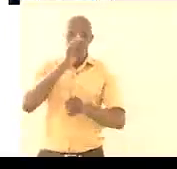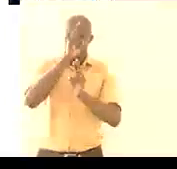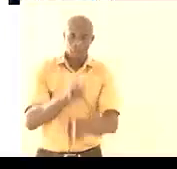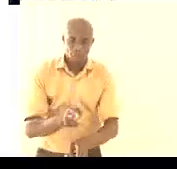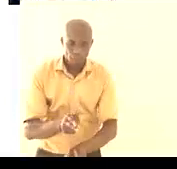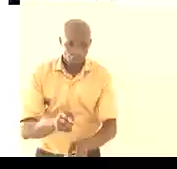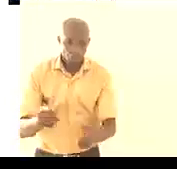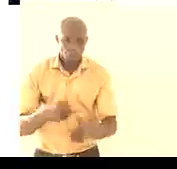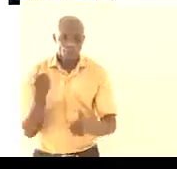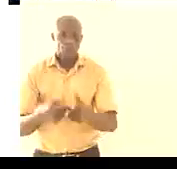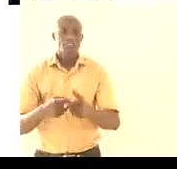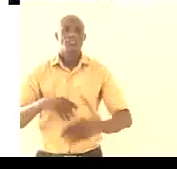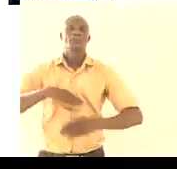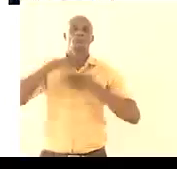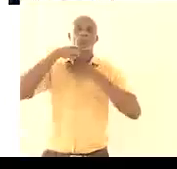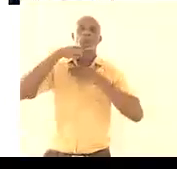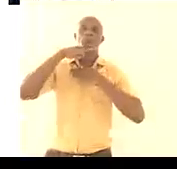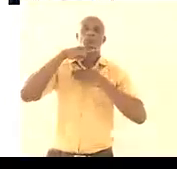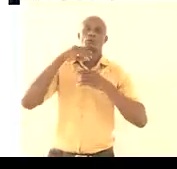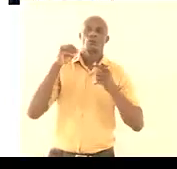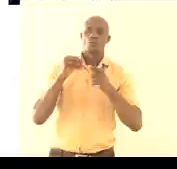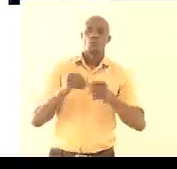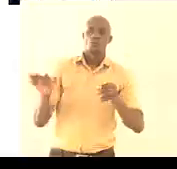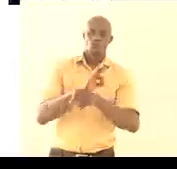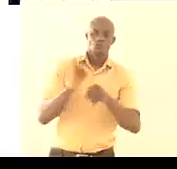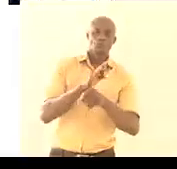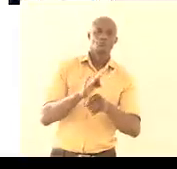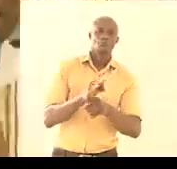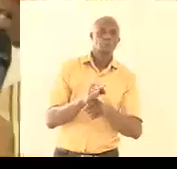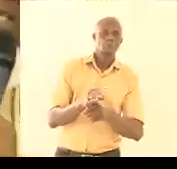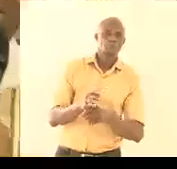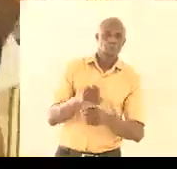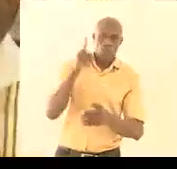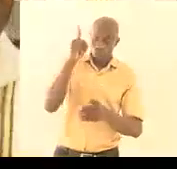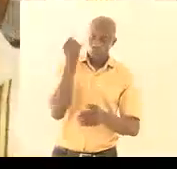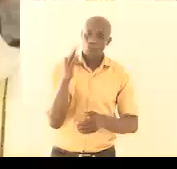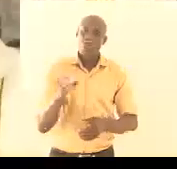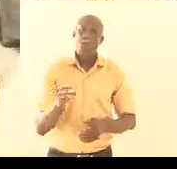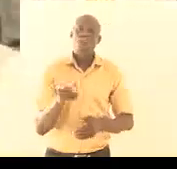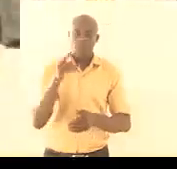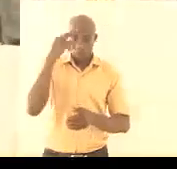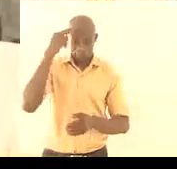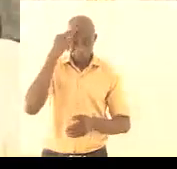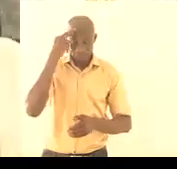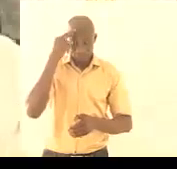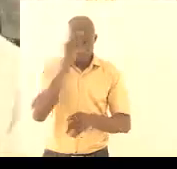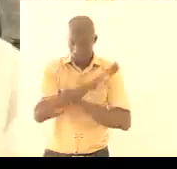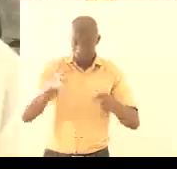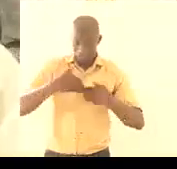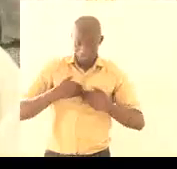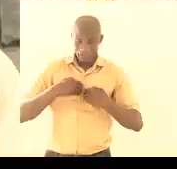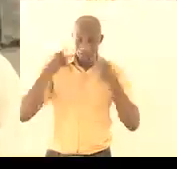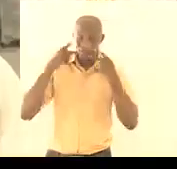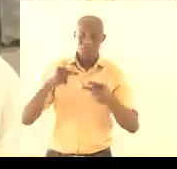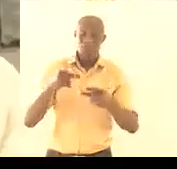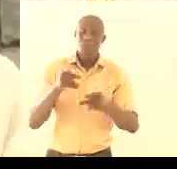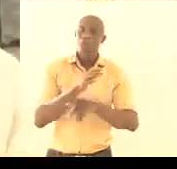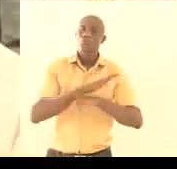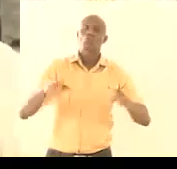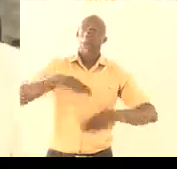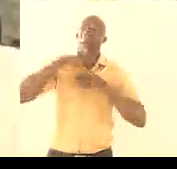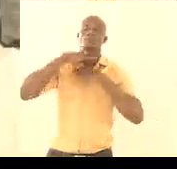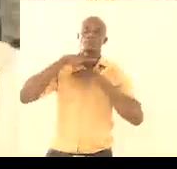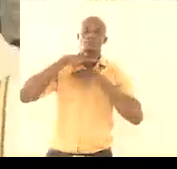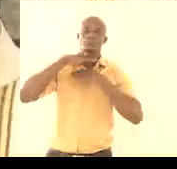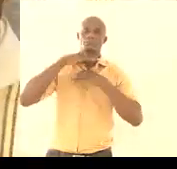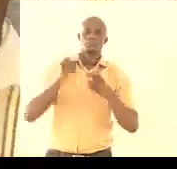integrity, then contentment or fulfillment. One of the reasons why we don't have peace is the lack of